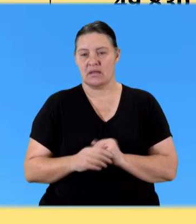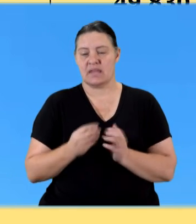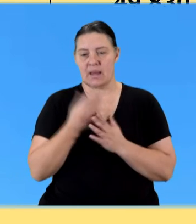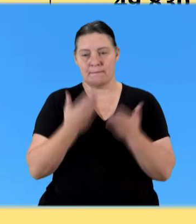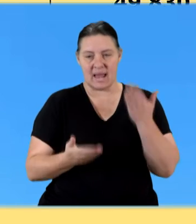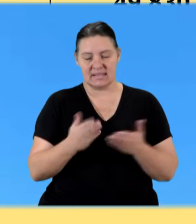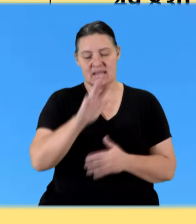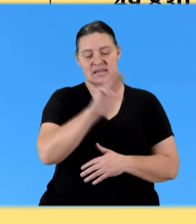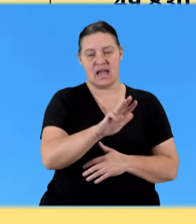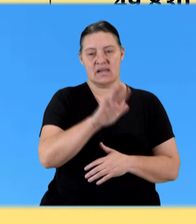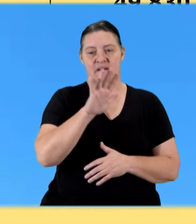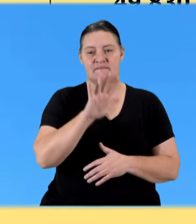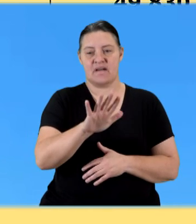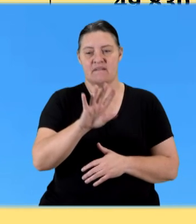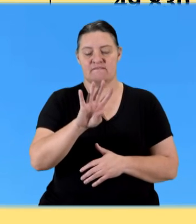is